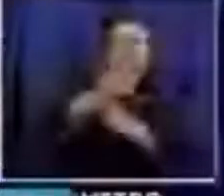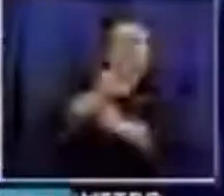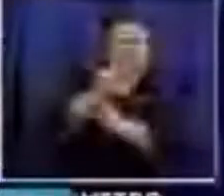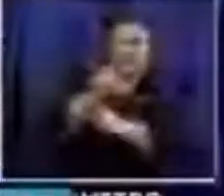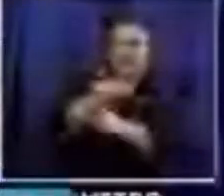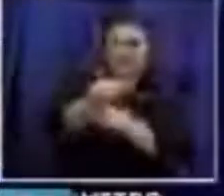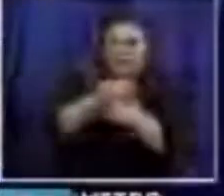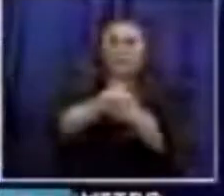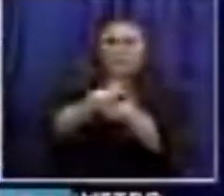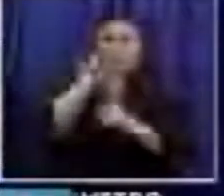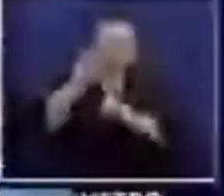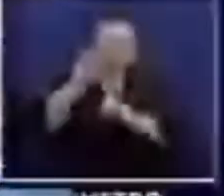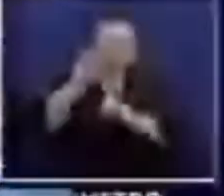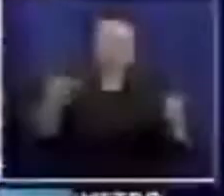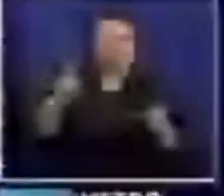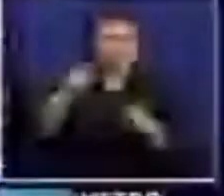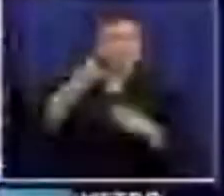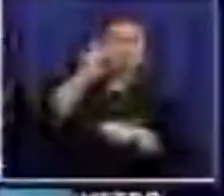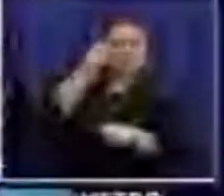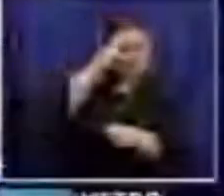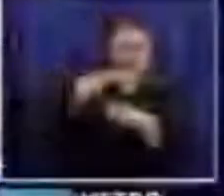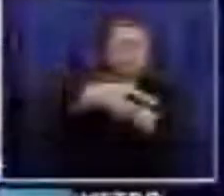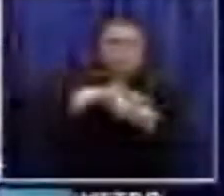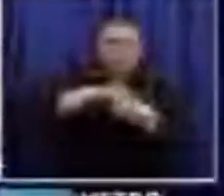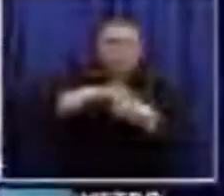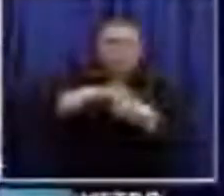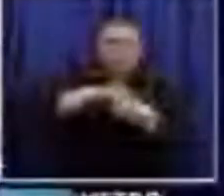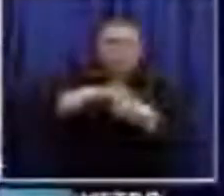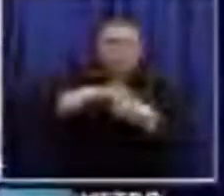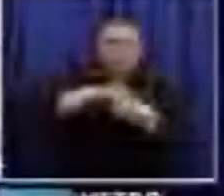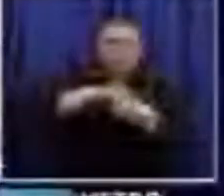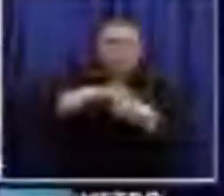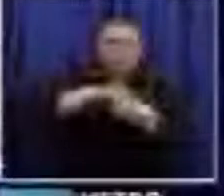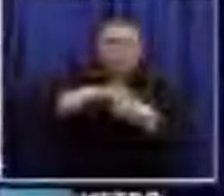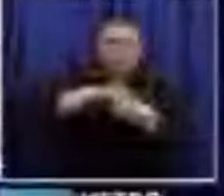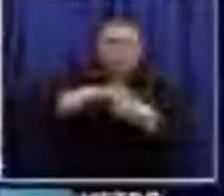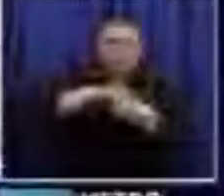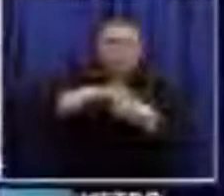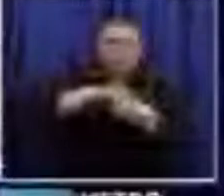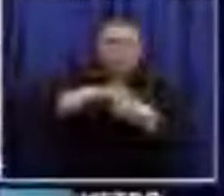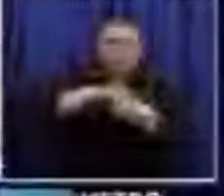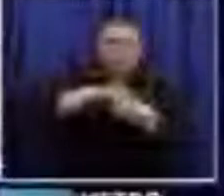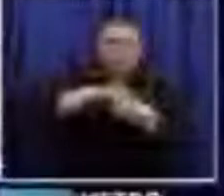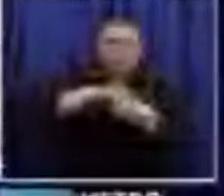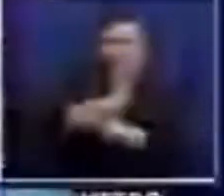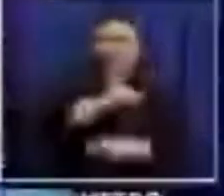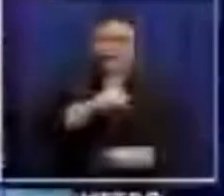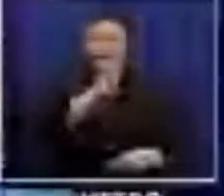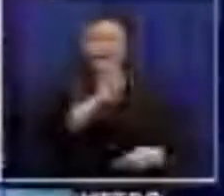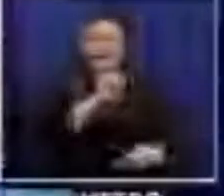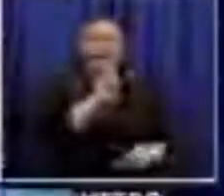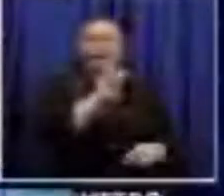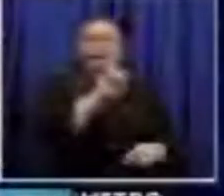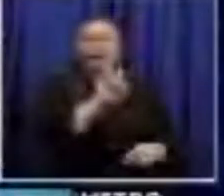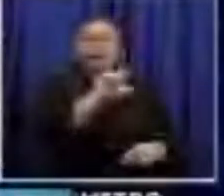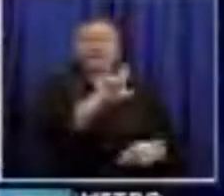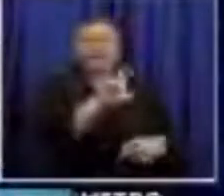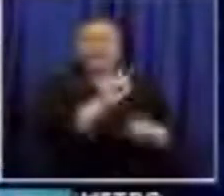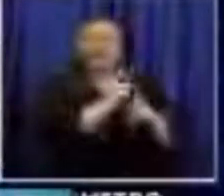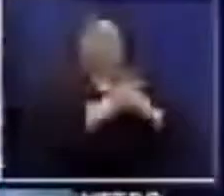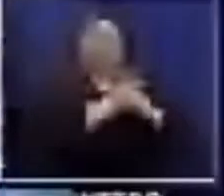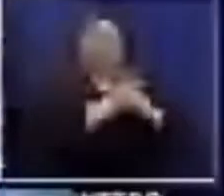of PPP loans and so-called EIDL loans from the Small Business Administration. That's a huge amount of